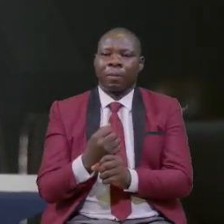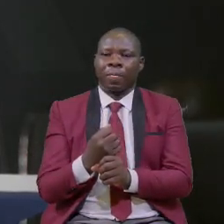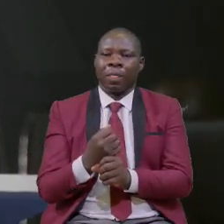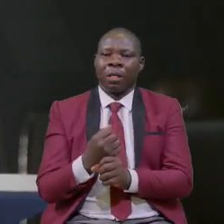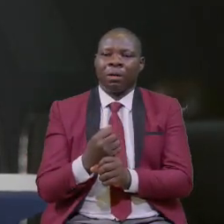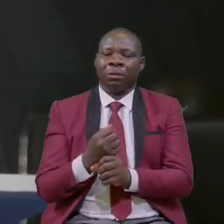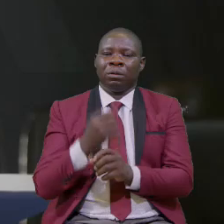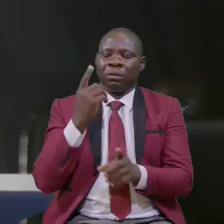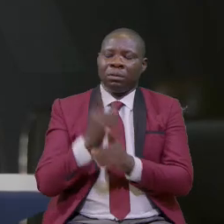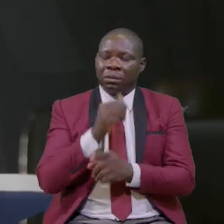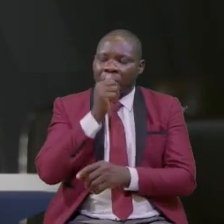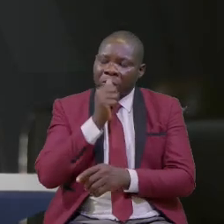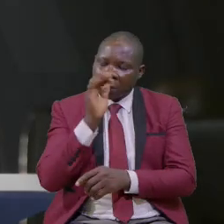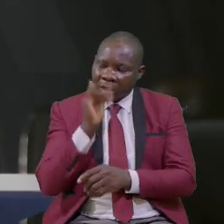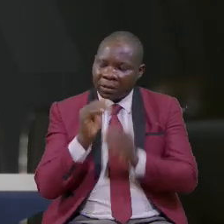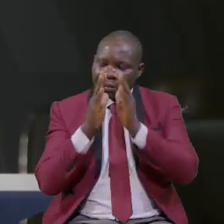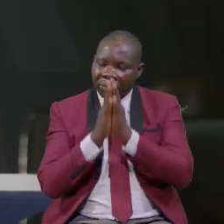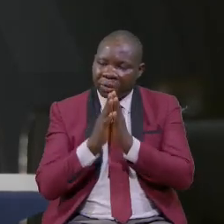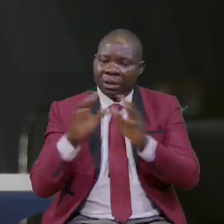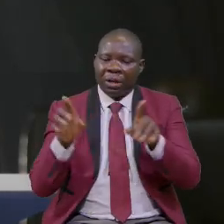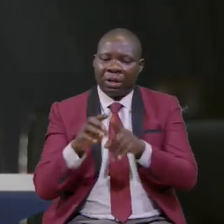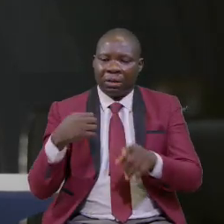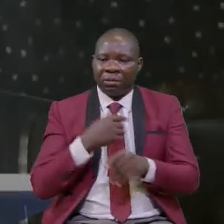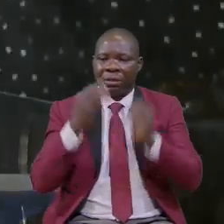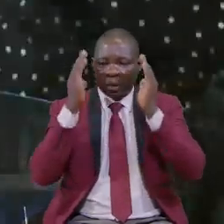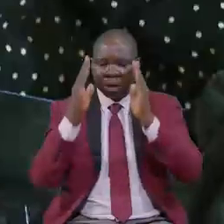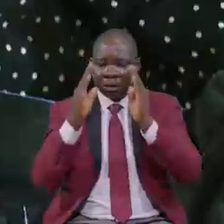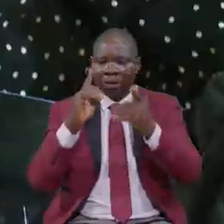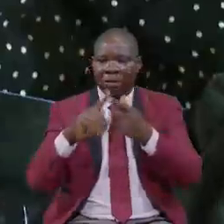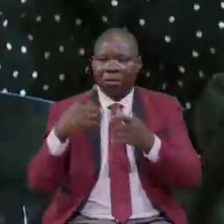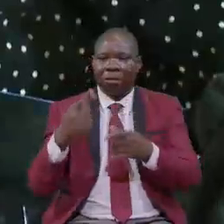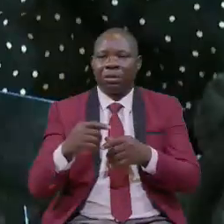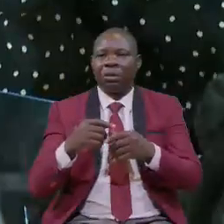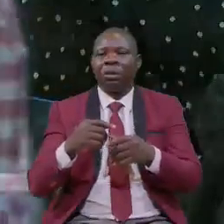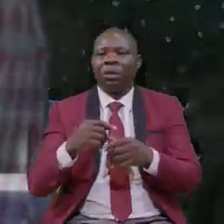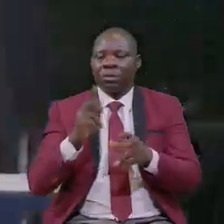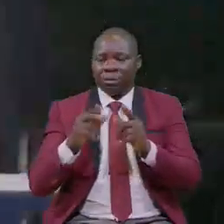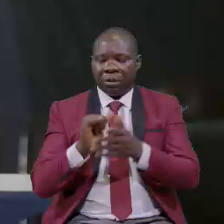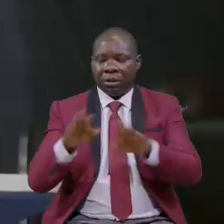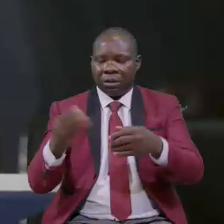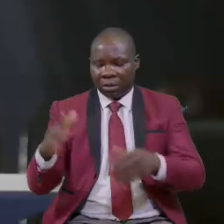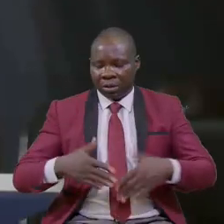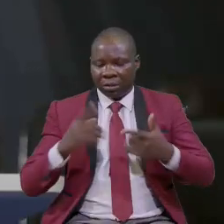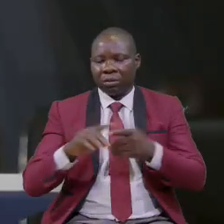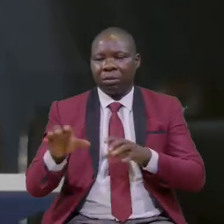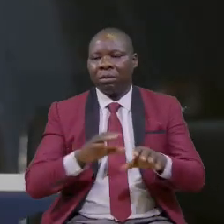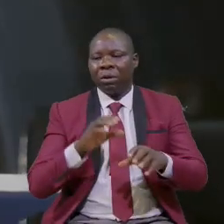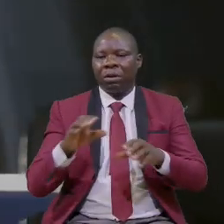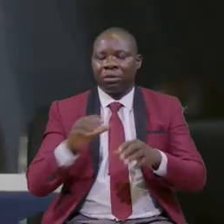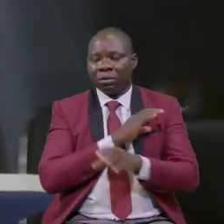Just quietly pray while we're attending to. And counselors, please, once you are through, wave your flag to me.